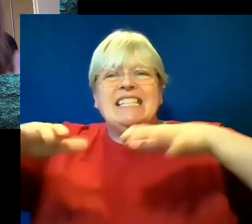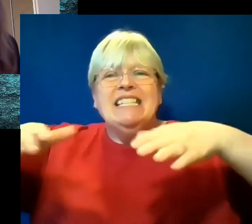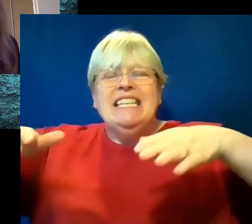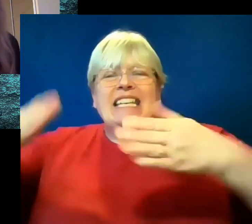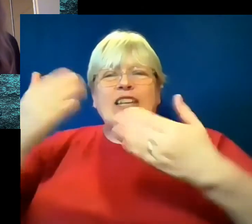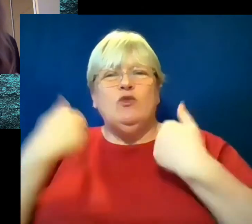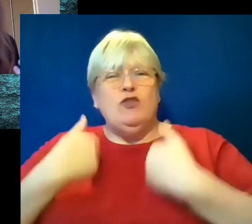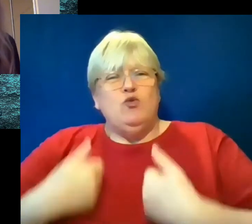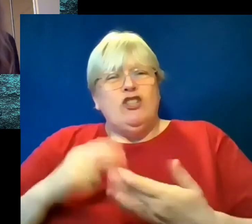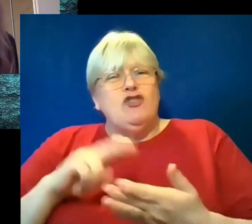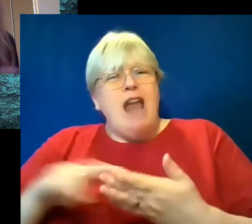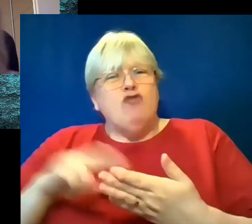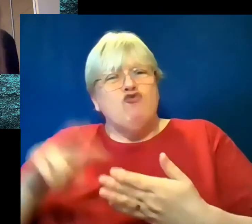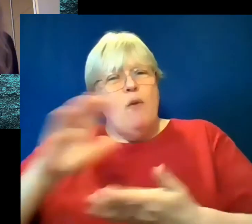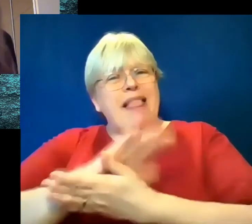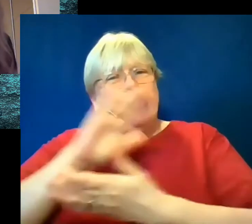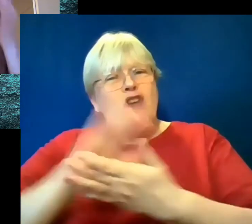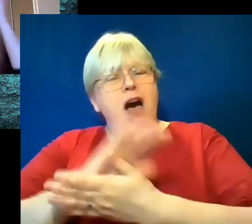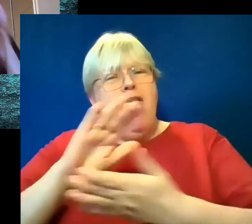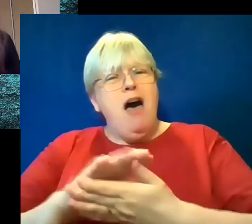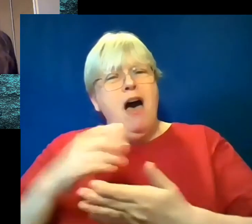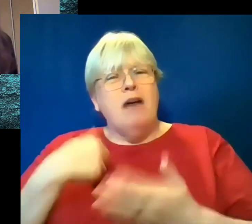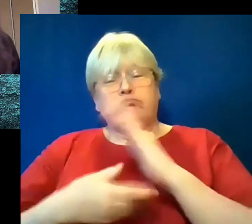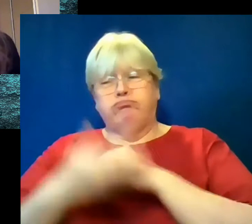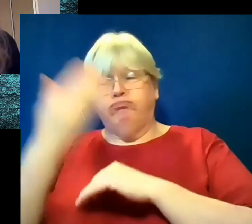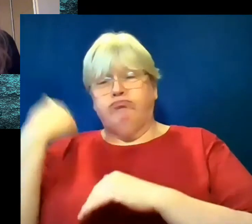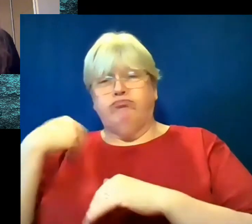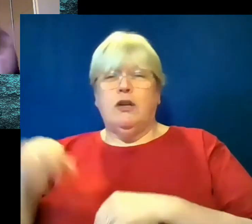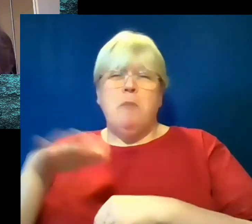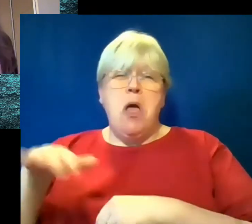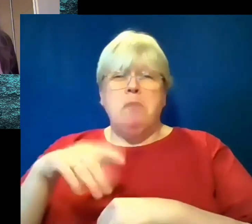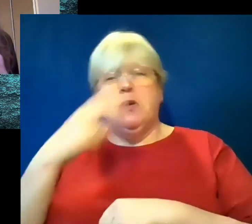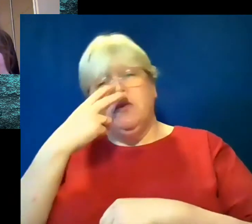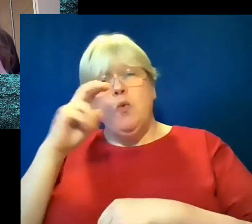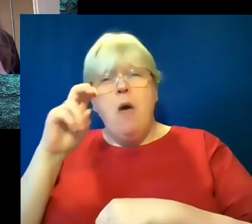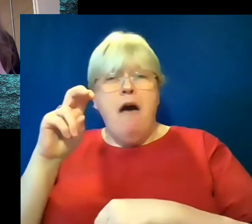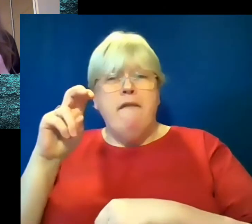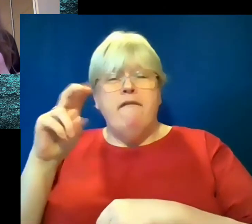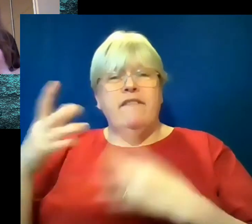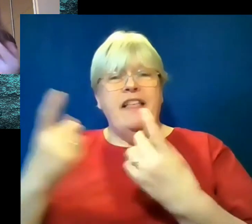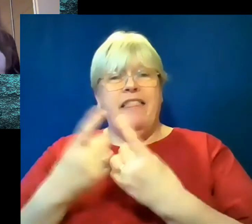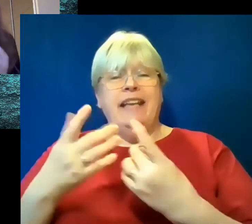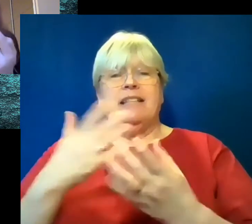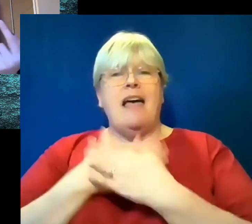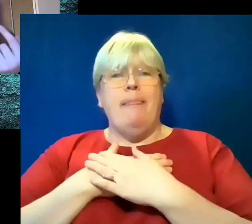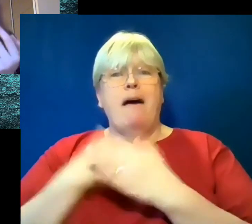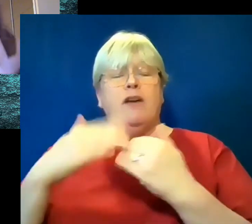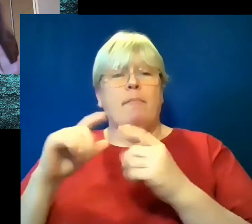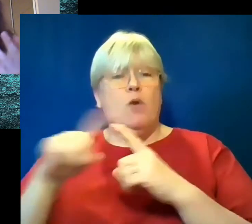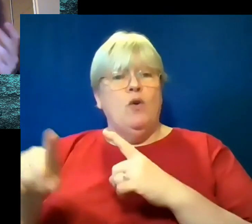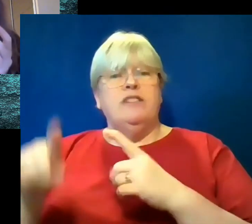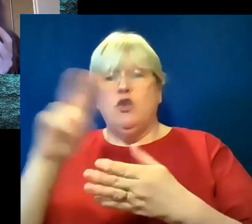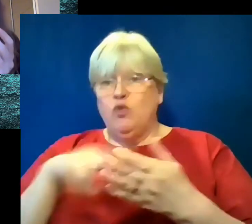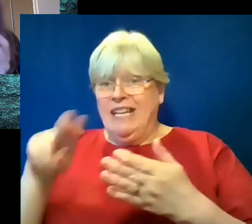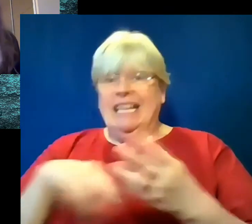pleasure. And also when I was young, when I was maybe 12, the things I loved most were reading and